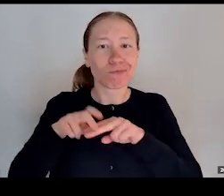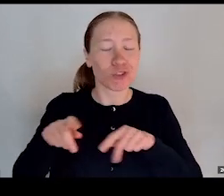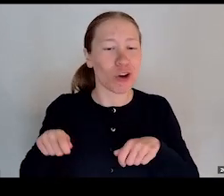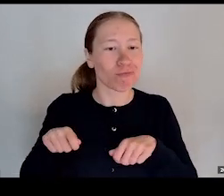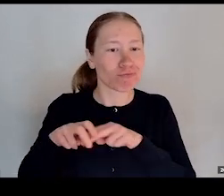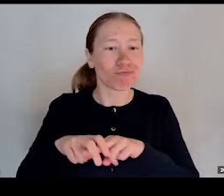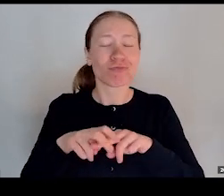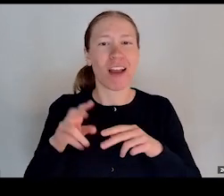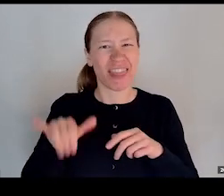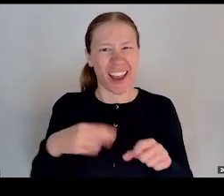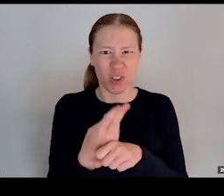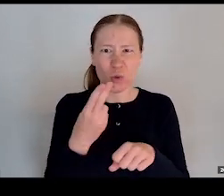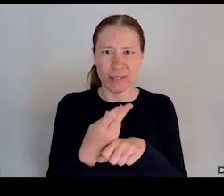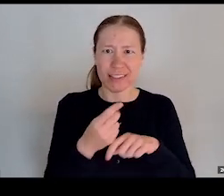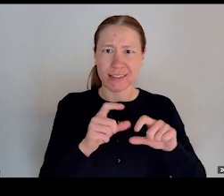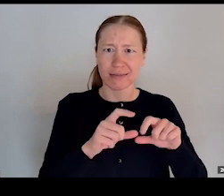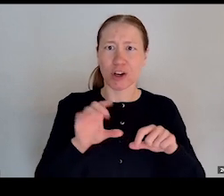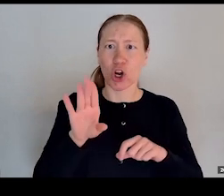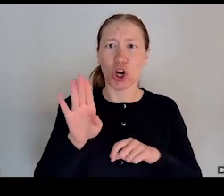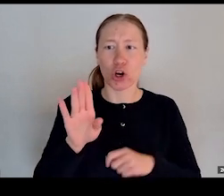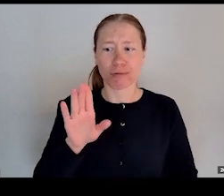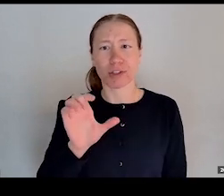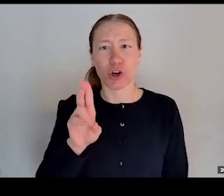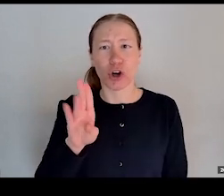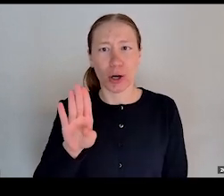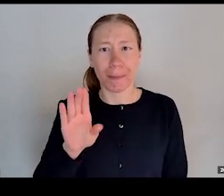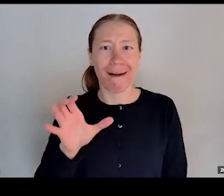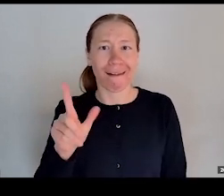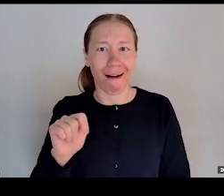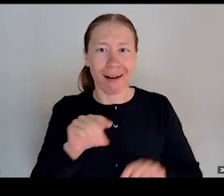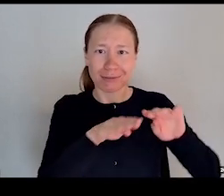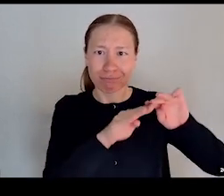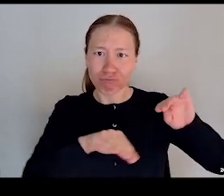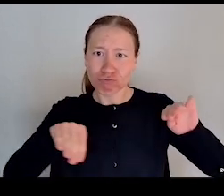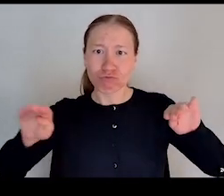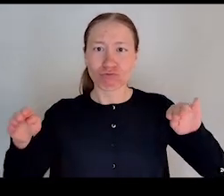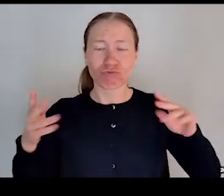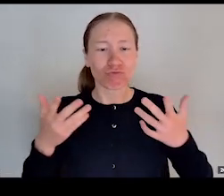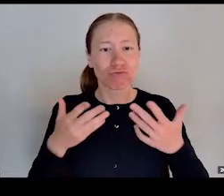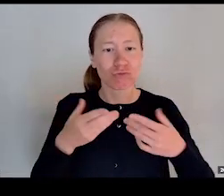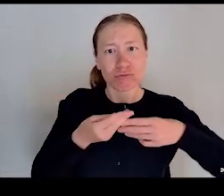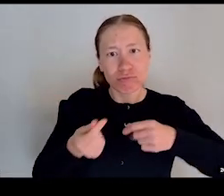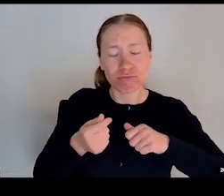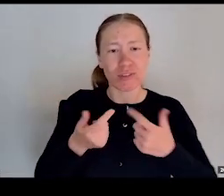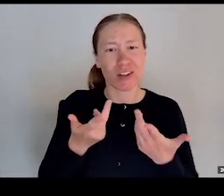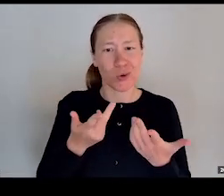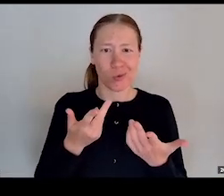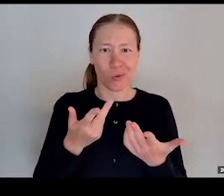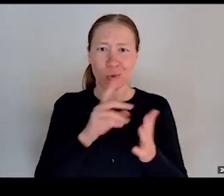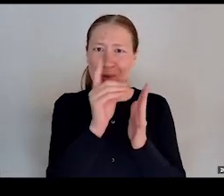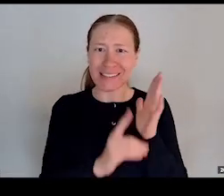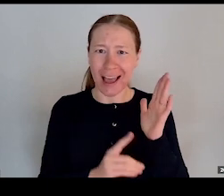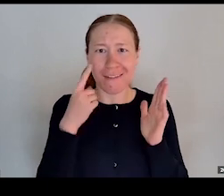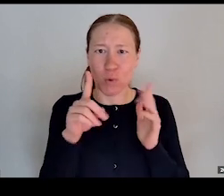street using a curb cut. It says on here, when we design for disabilities, we make things better for everyone. Within